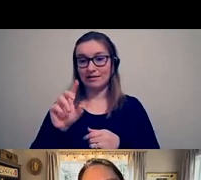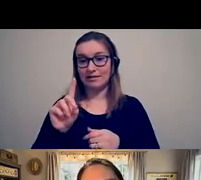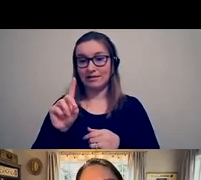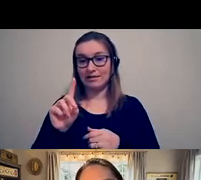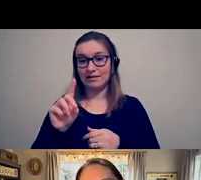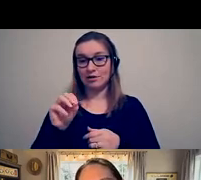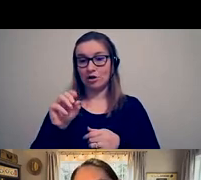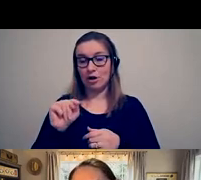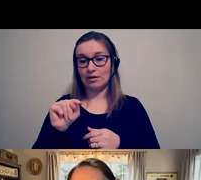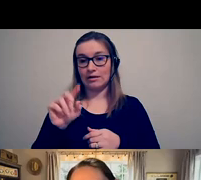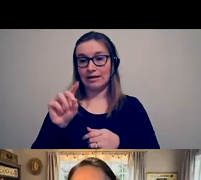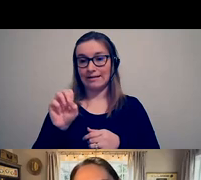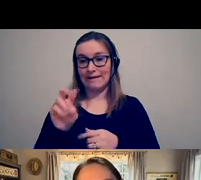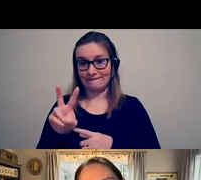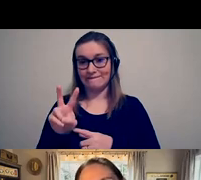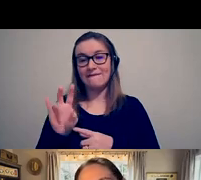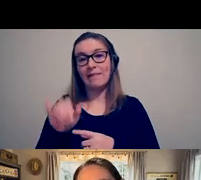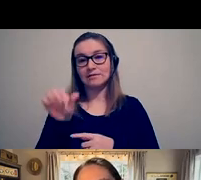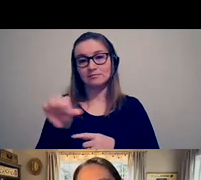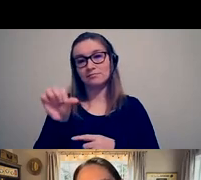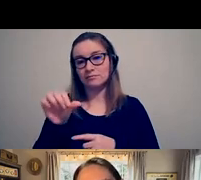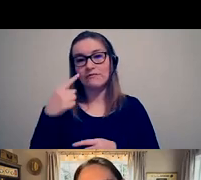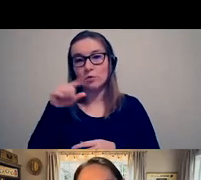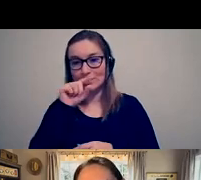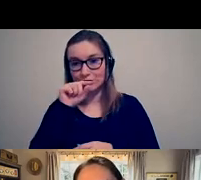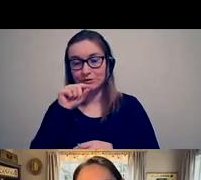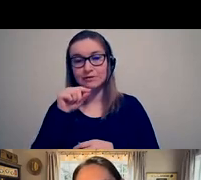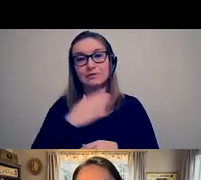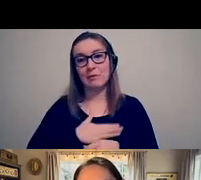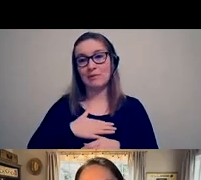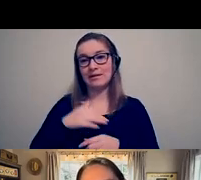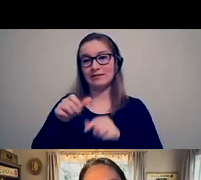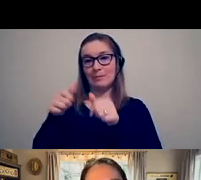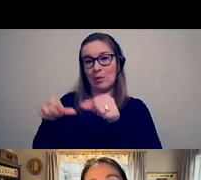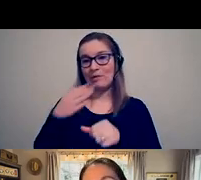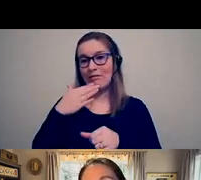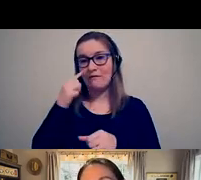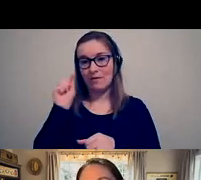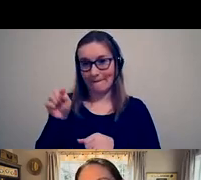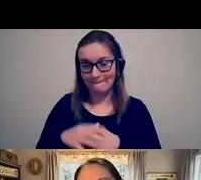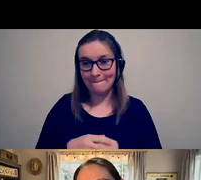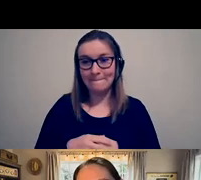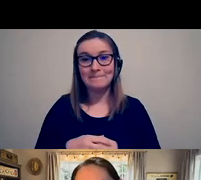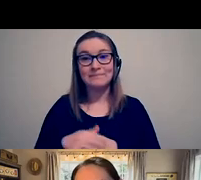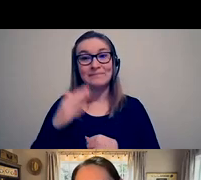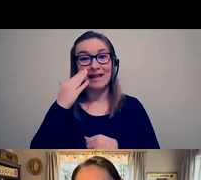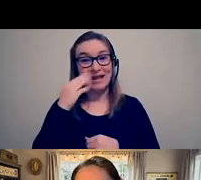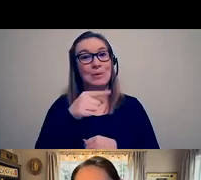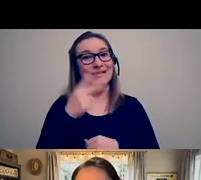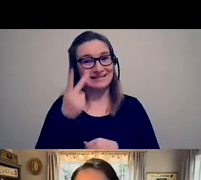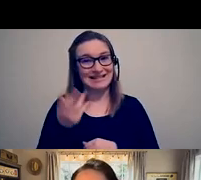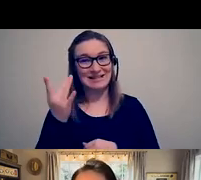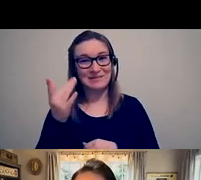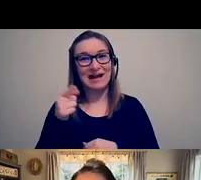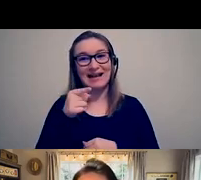ljs.dev on Twitter. So please also tweet a thank you to him. I definitely know he sees them because he like